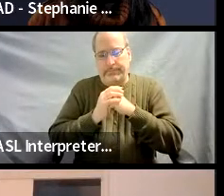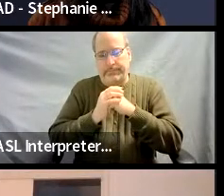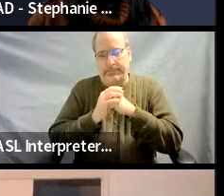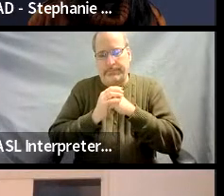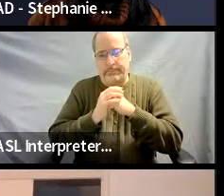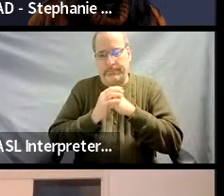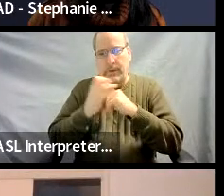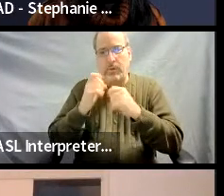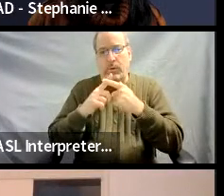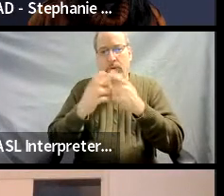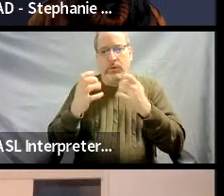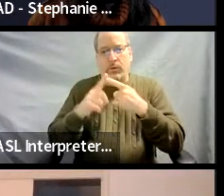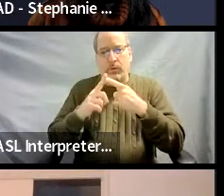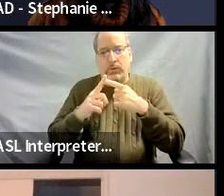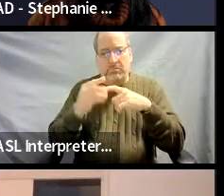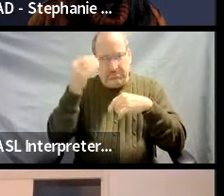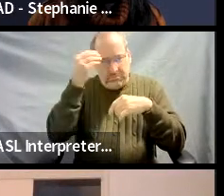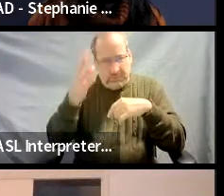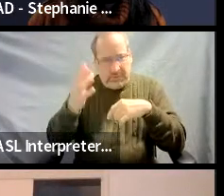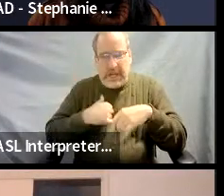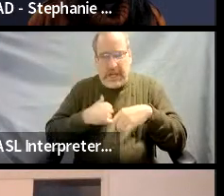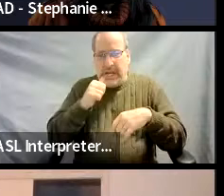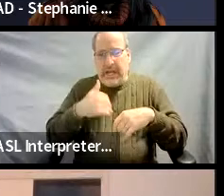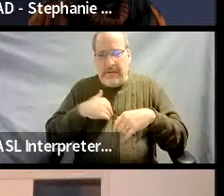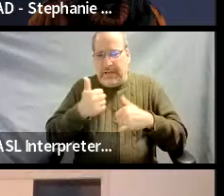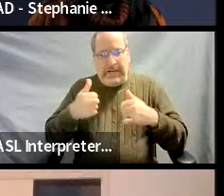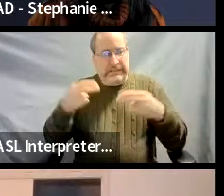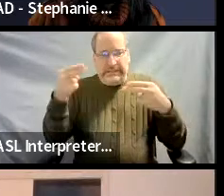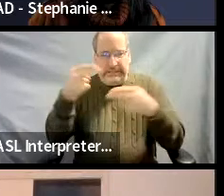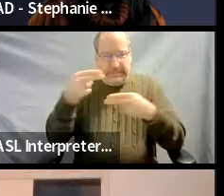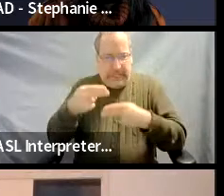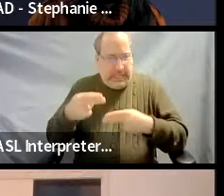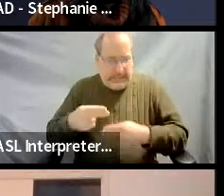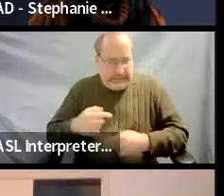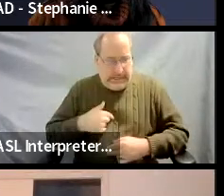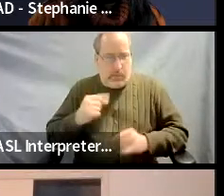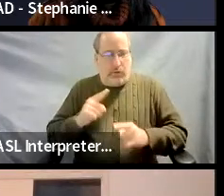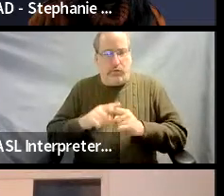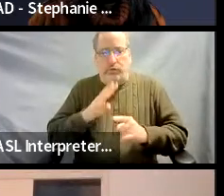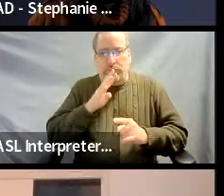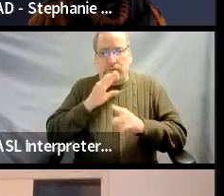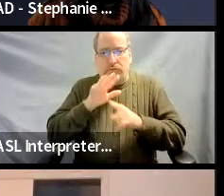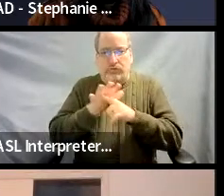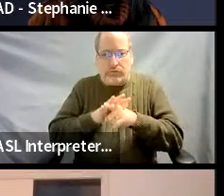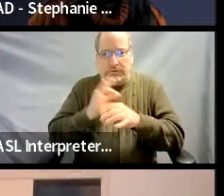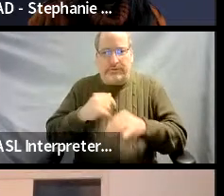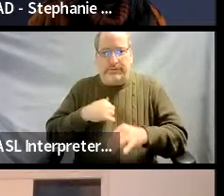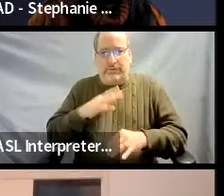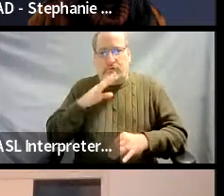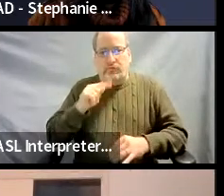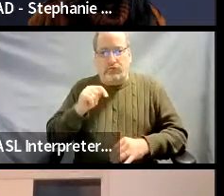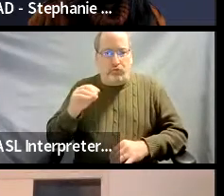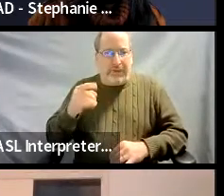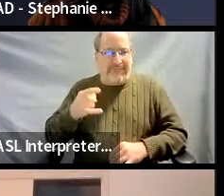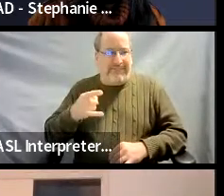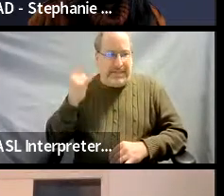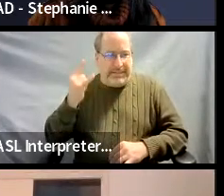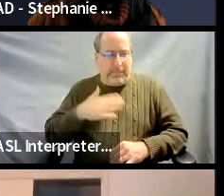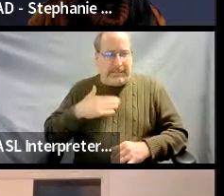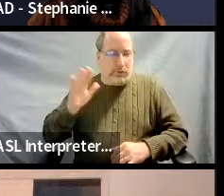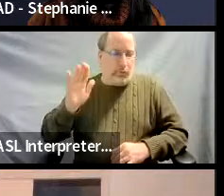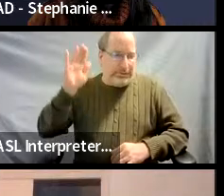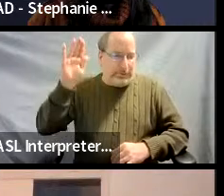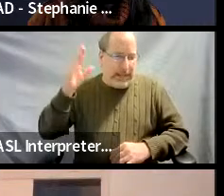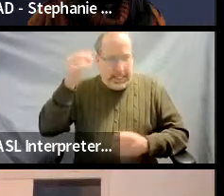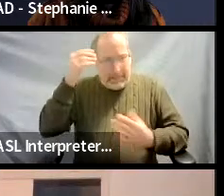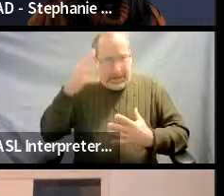I just want to give you a quick update. I don't have any slides. I'll try to speak slowly. If I'm speaking too fast, please someone raise your hand